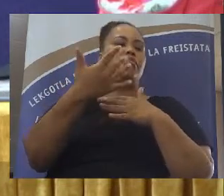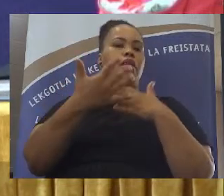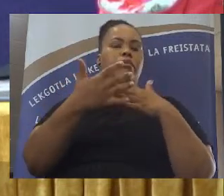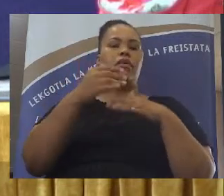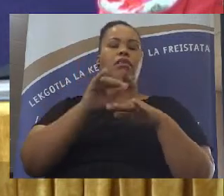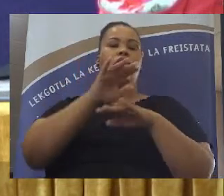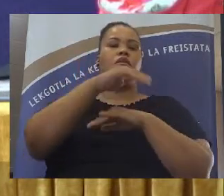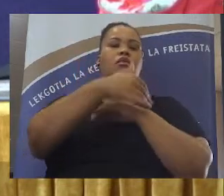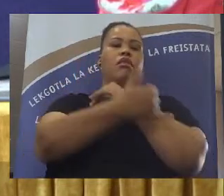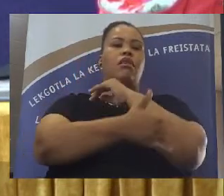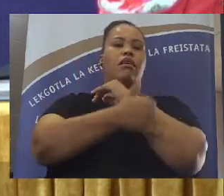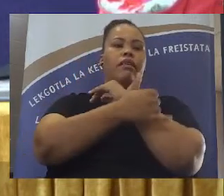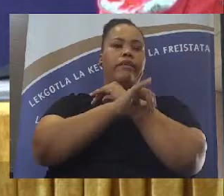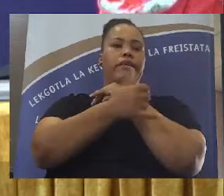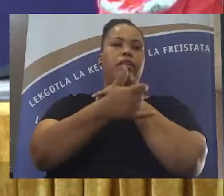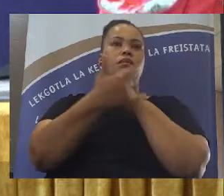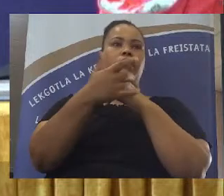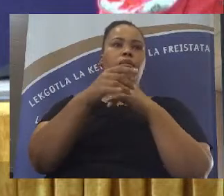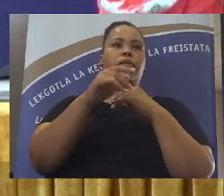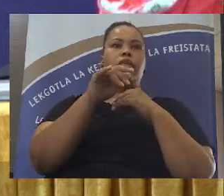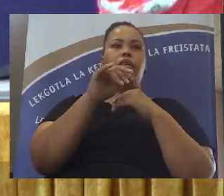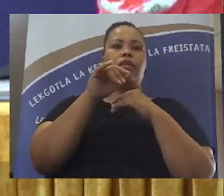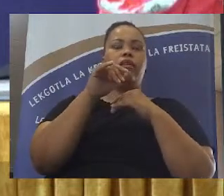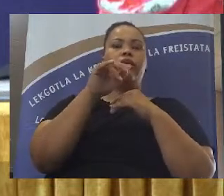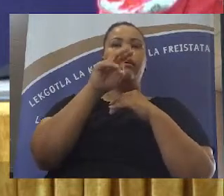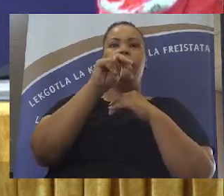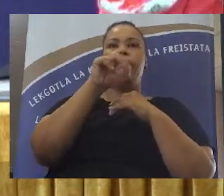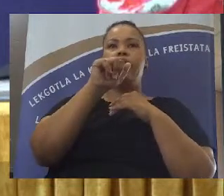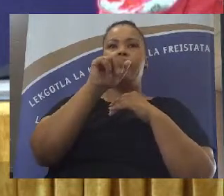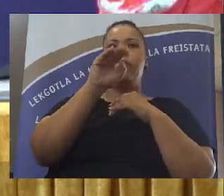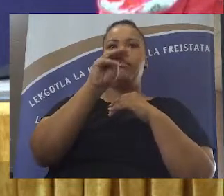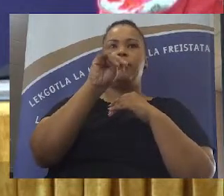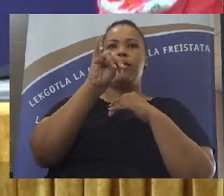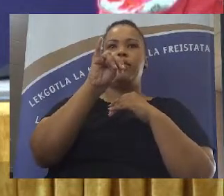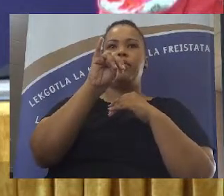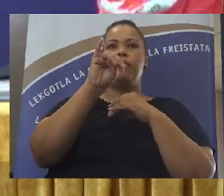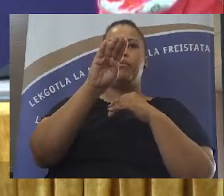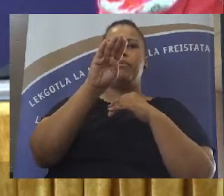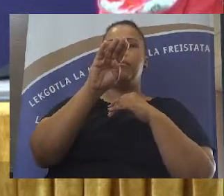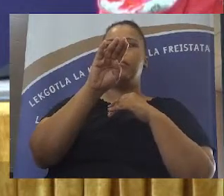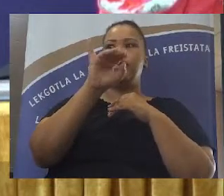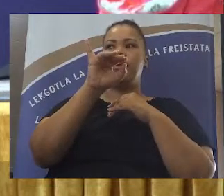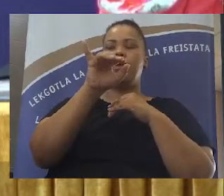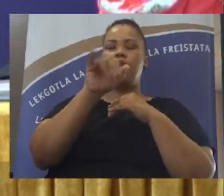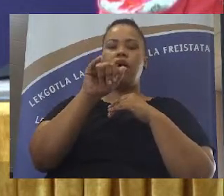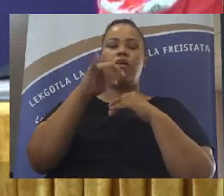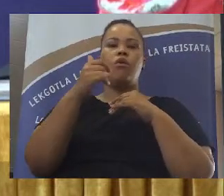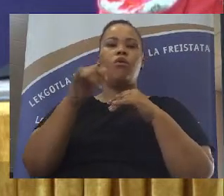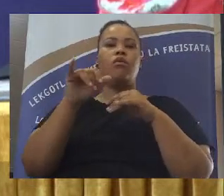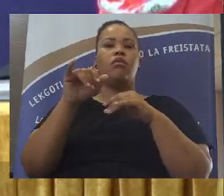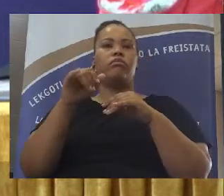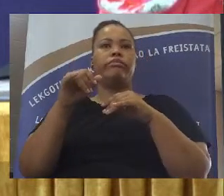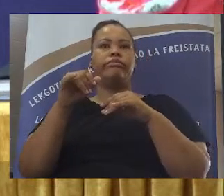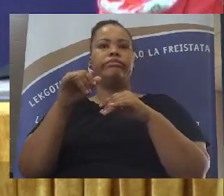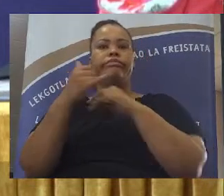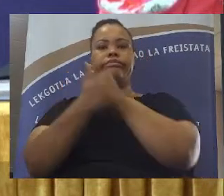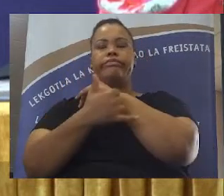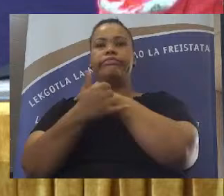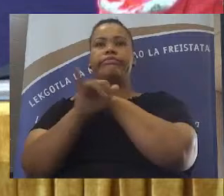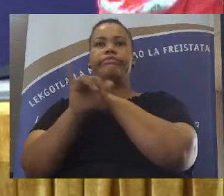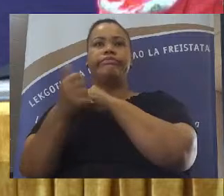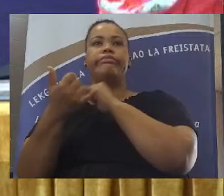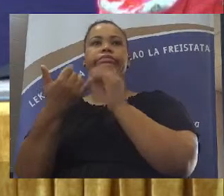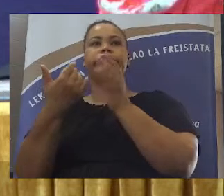example, Namibia, Mozambique, or Zimbabwe, seek to reach an agreement with that other country on the